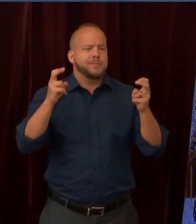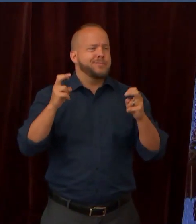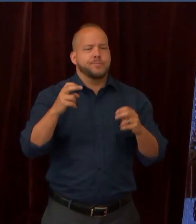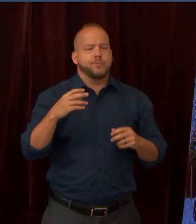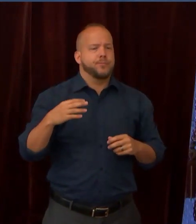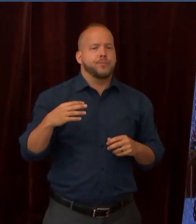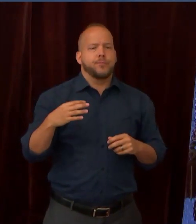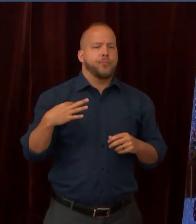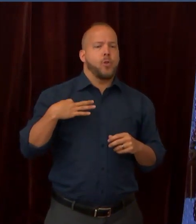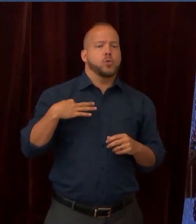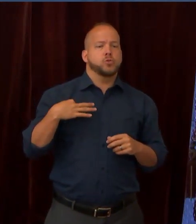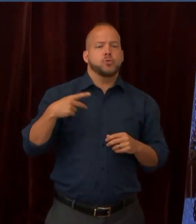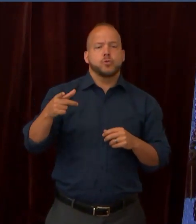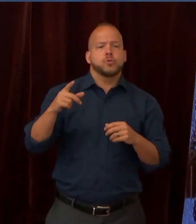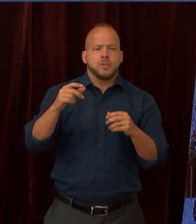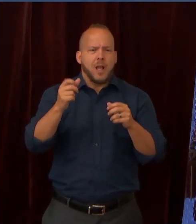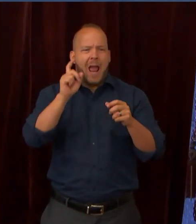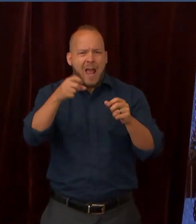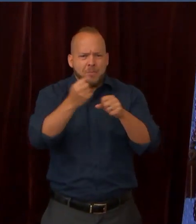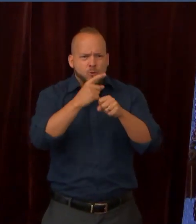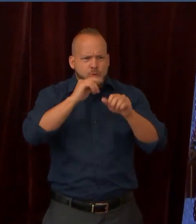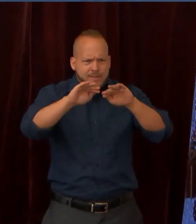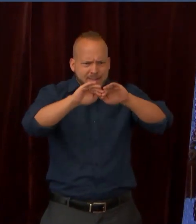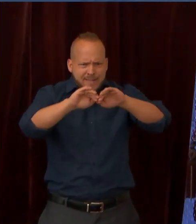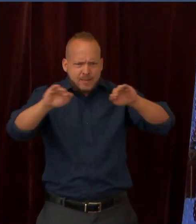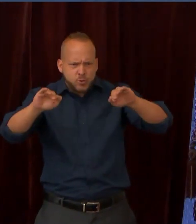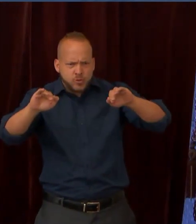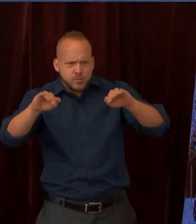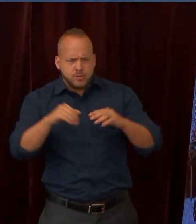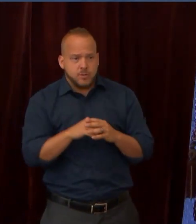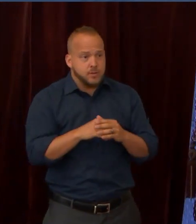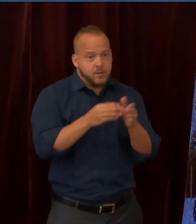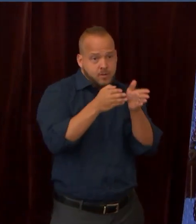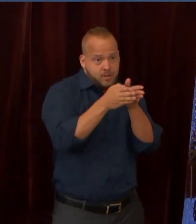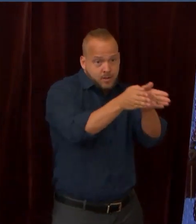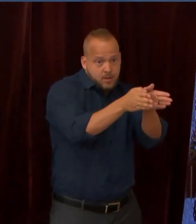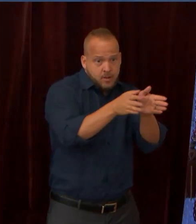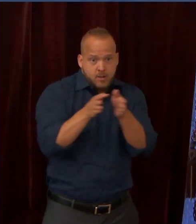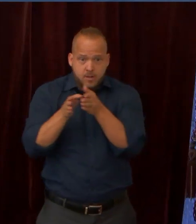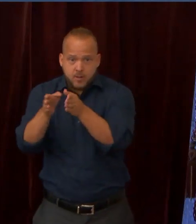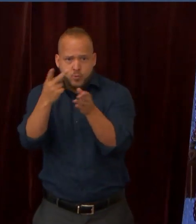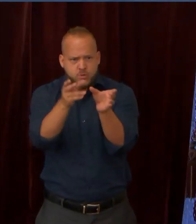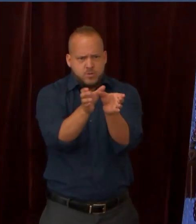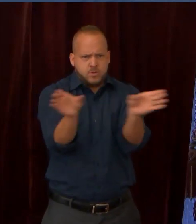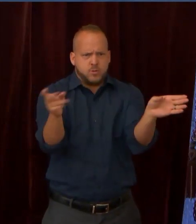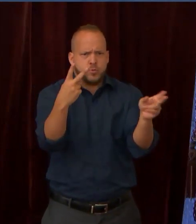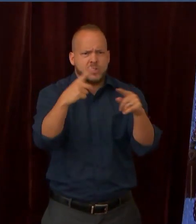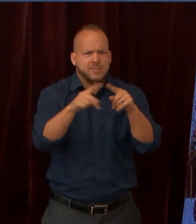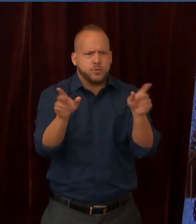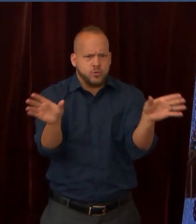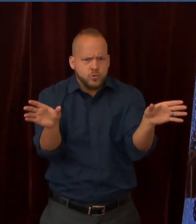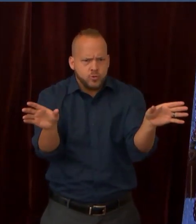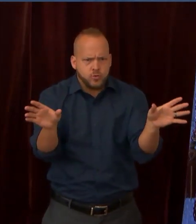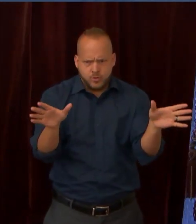intense usage of personnel to help those people who really have claims. So I spoke